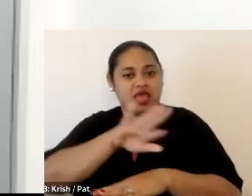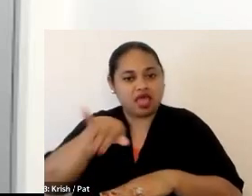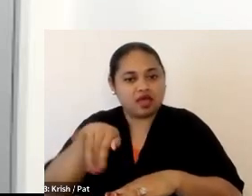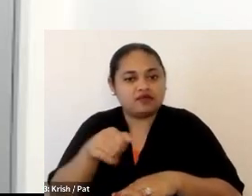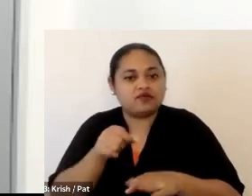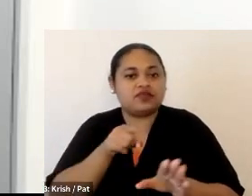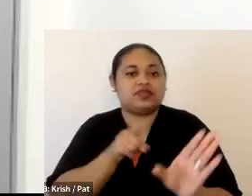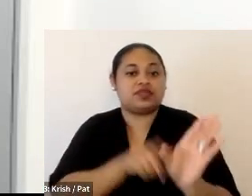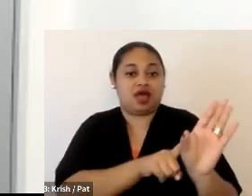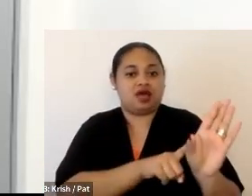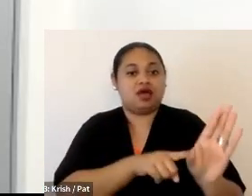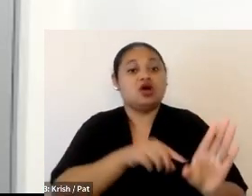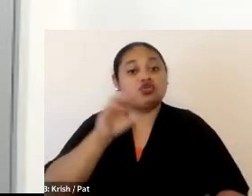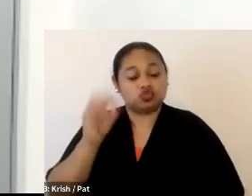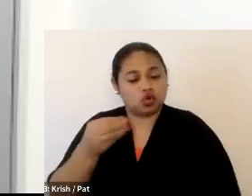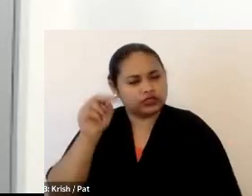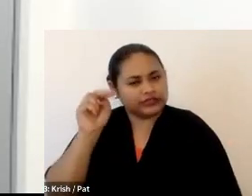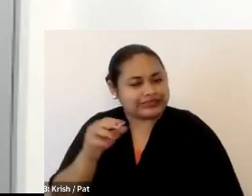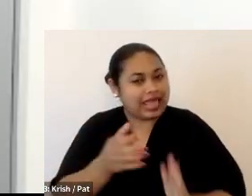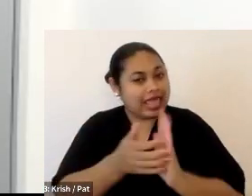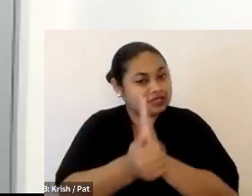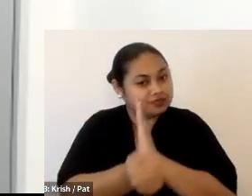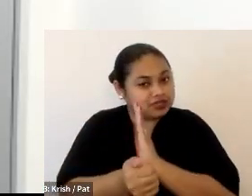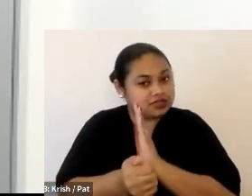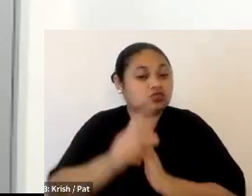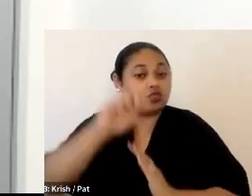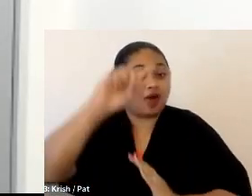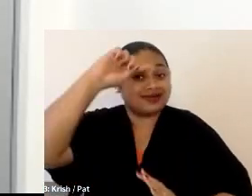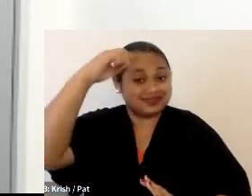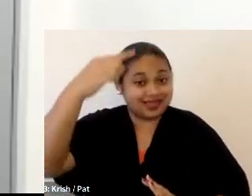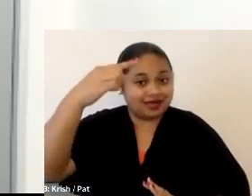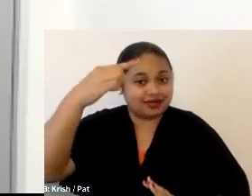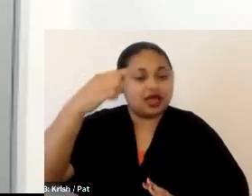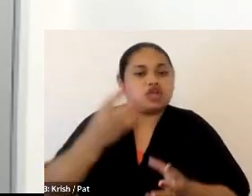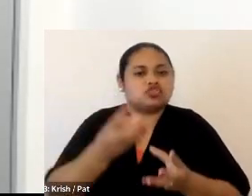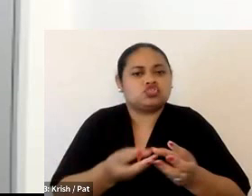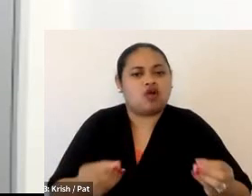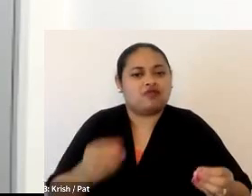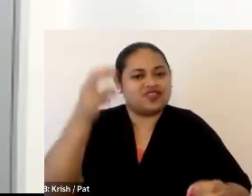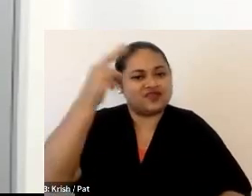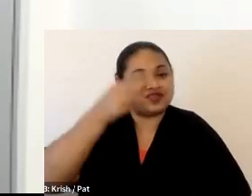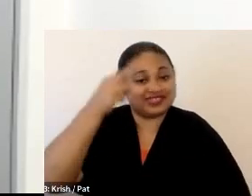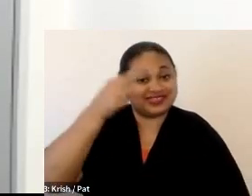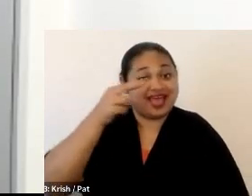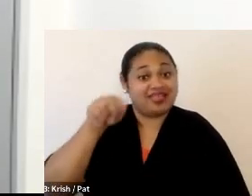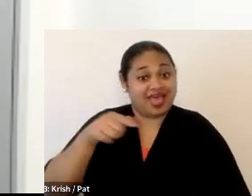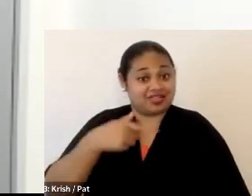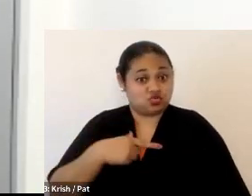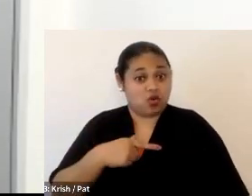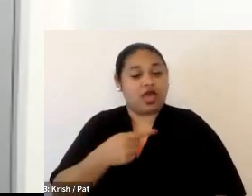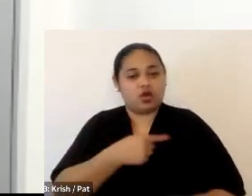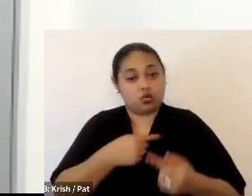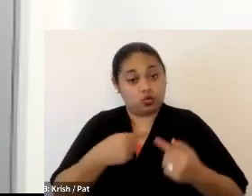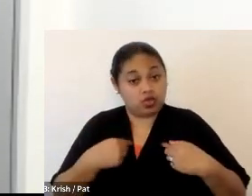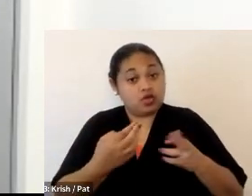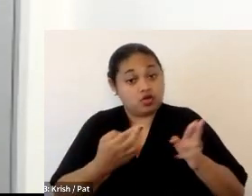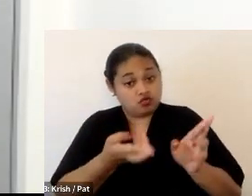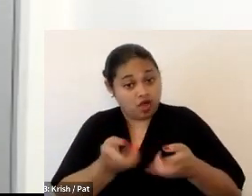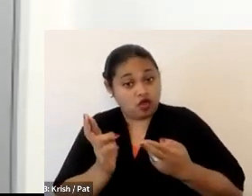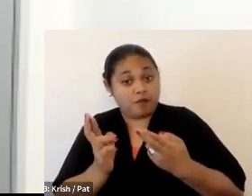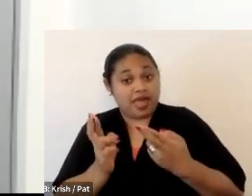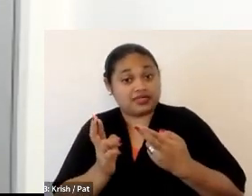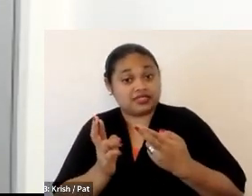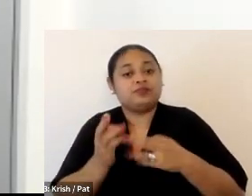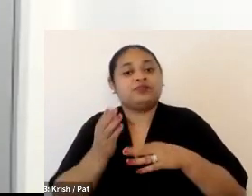the expertise to understand and address these risks. And so that's why we recommend a new AI